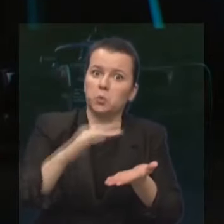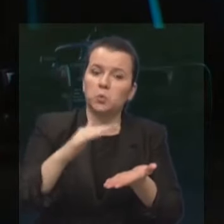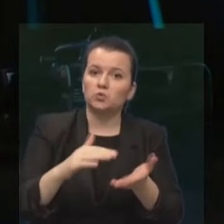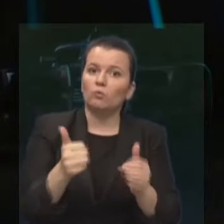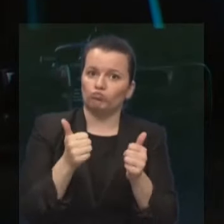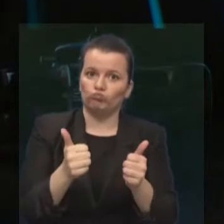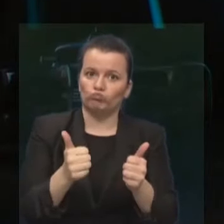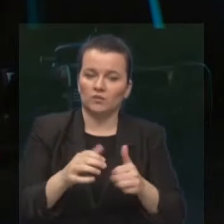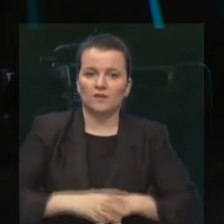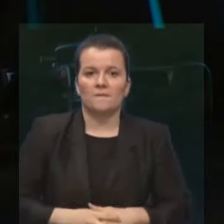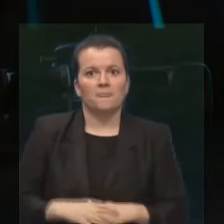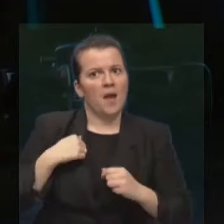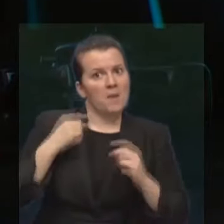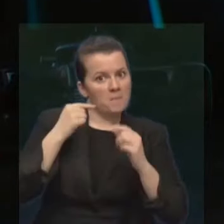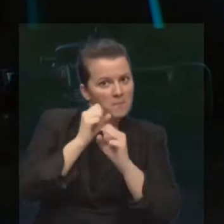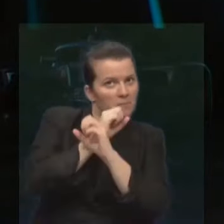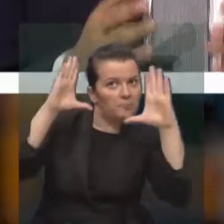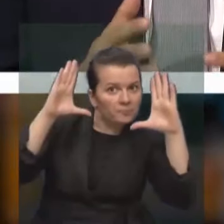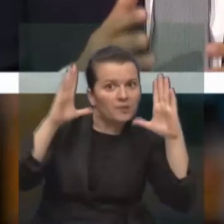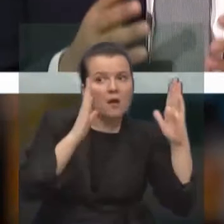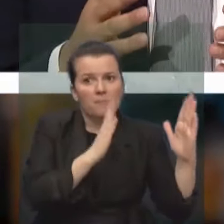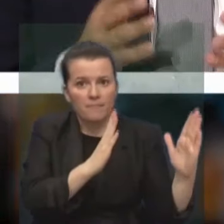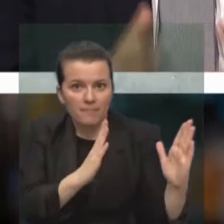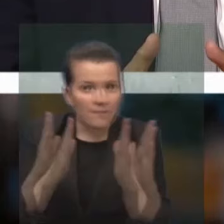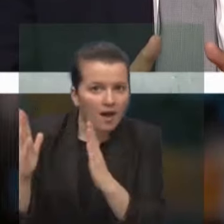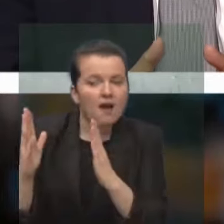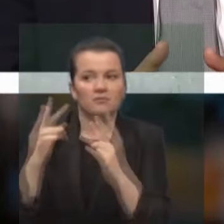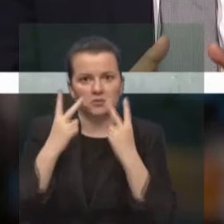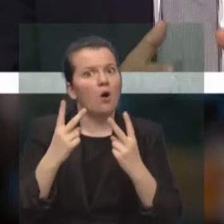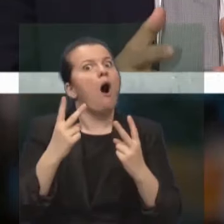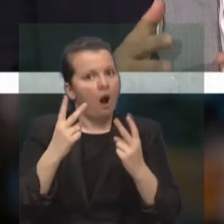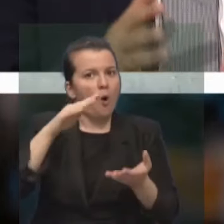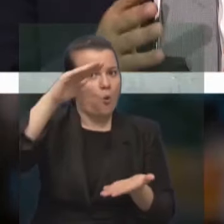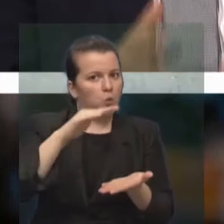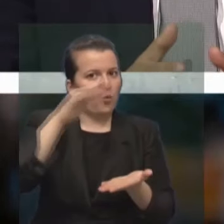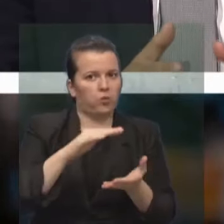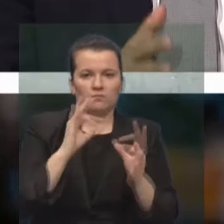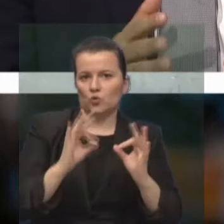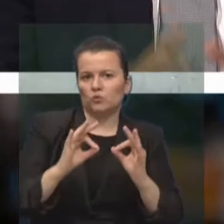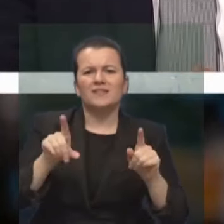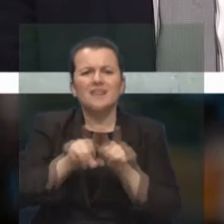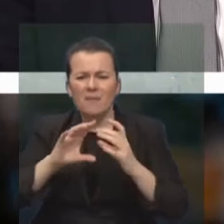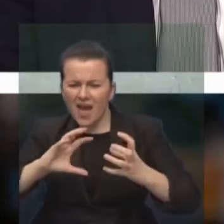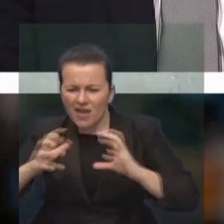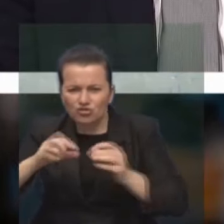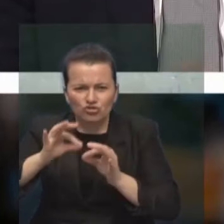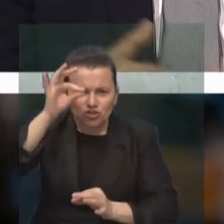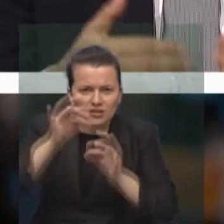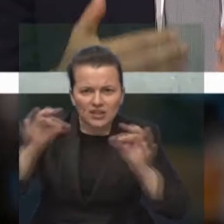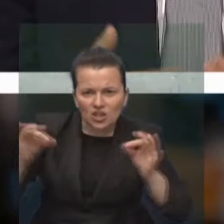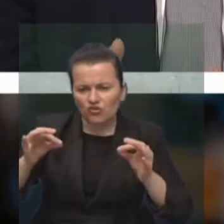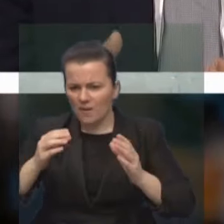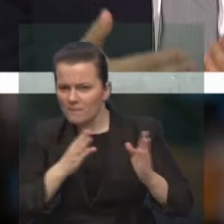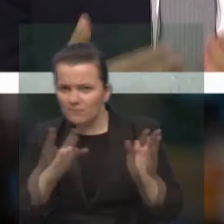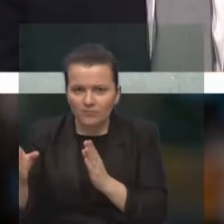a contingency plan to address this. Regarding engineering and the product range, well, of course, we decided to streamline this, and indeed,